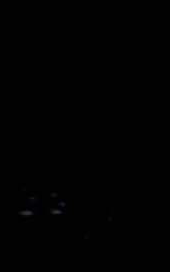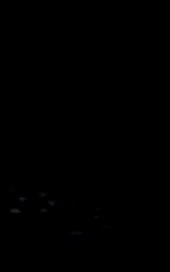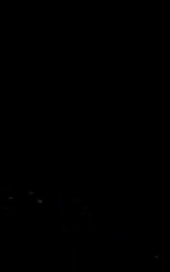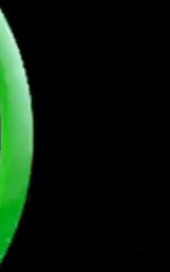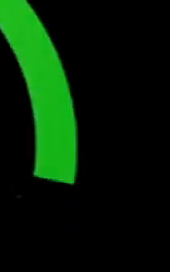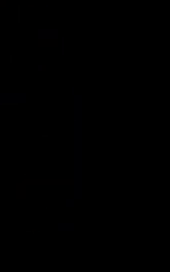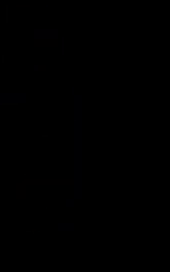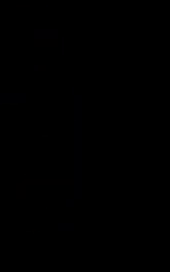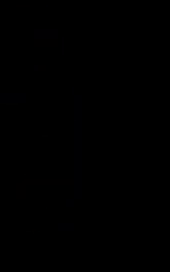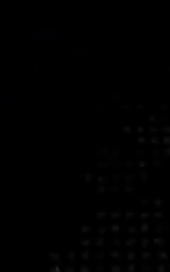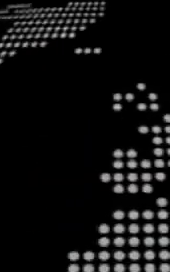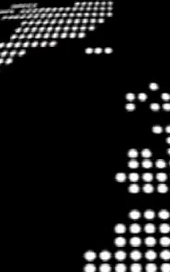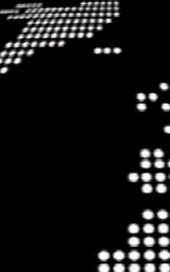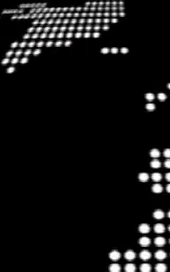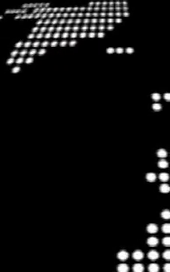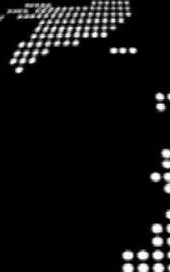Thank you.